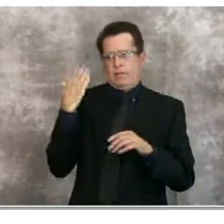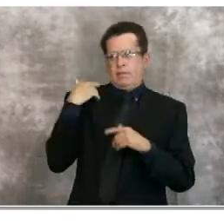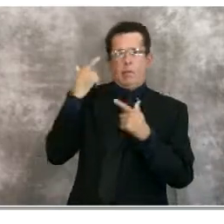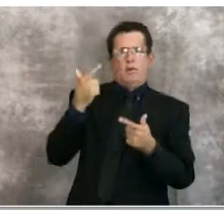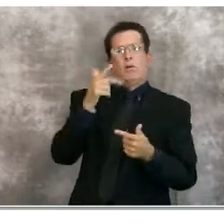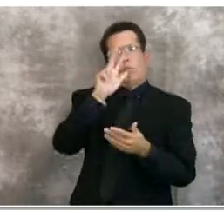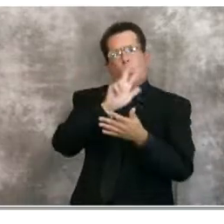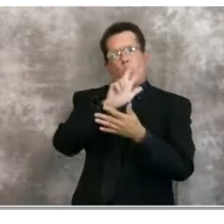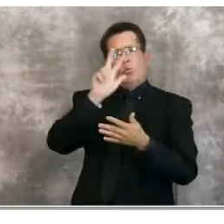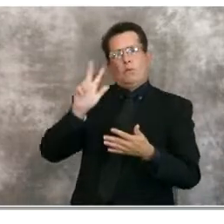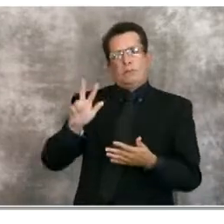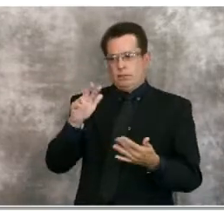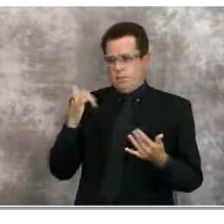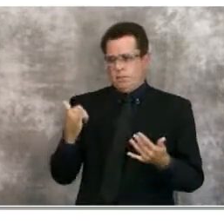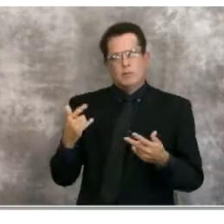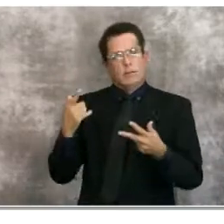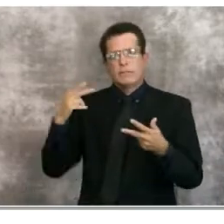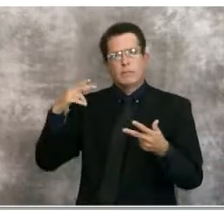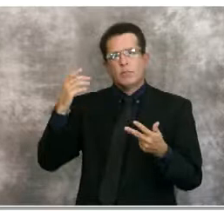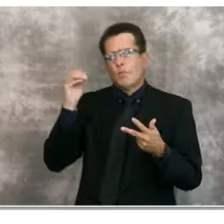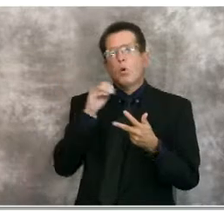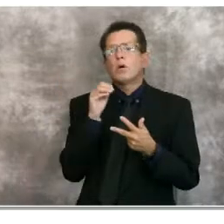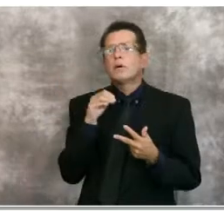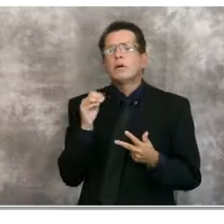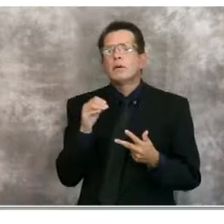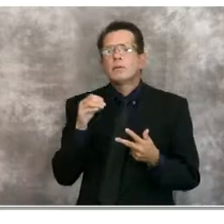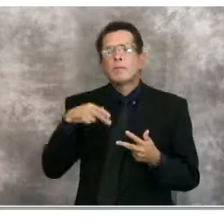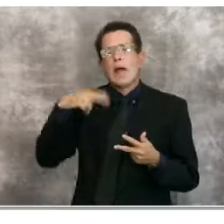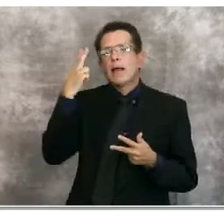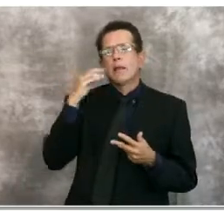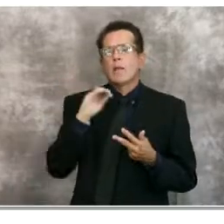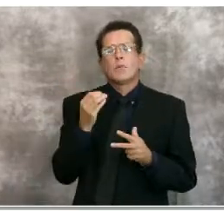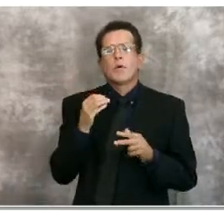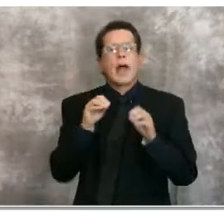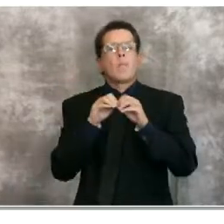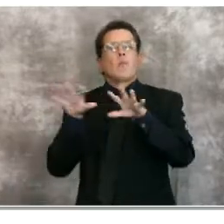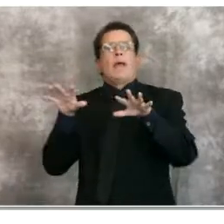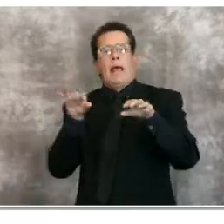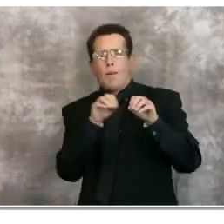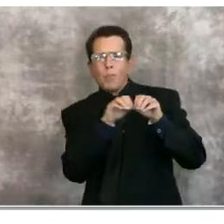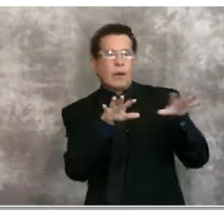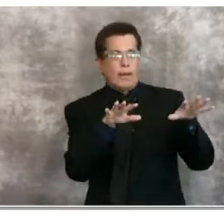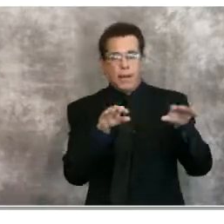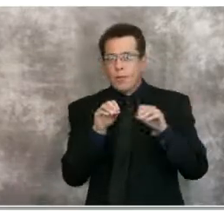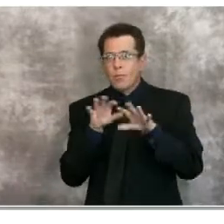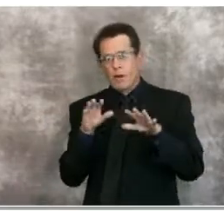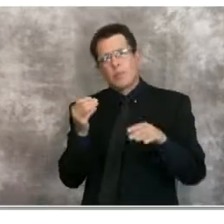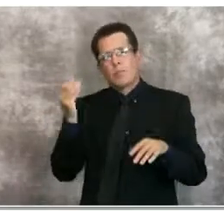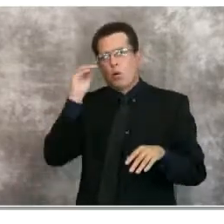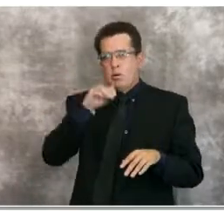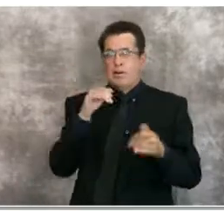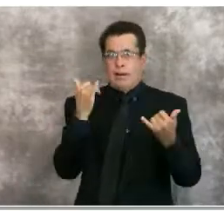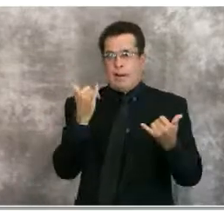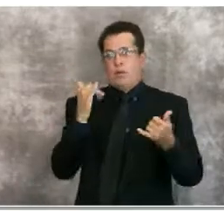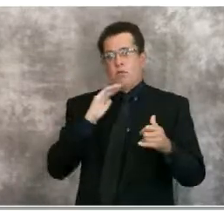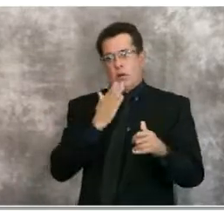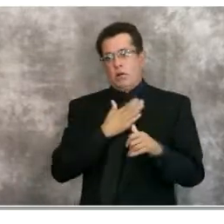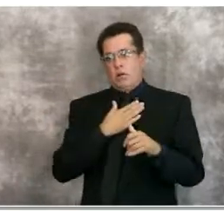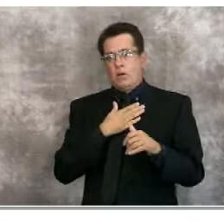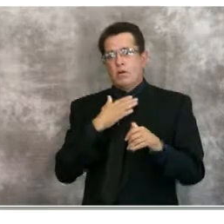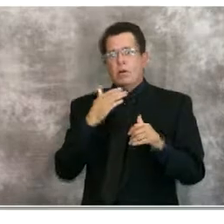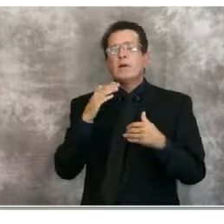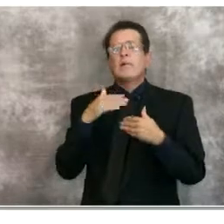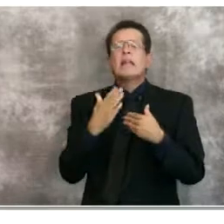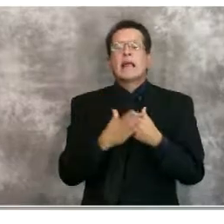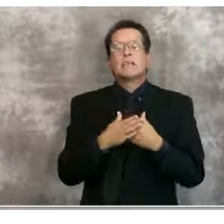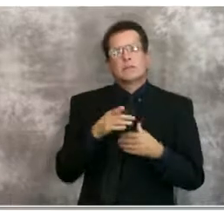3 weeks, we have continuously seen an increased number of outbreaks. And today, our target, if the